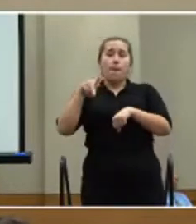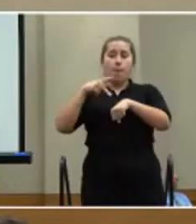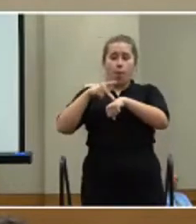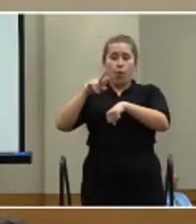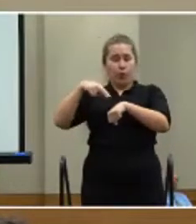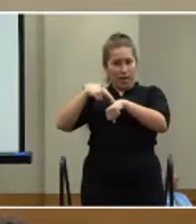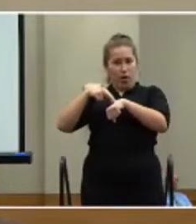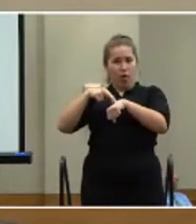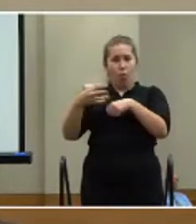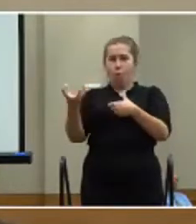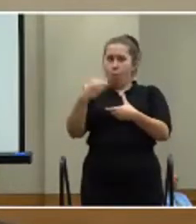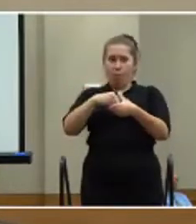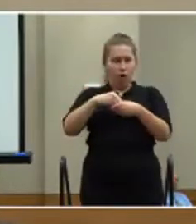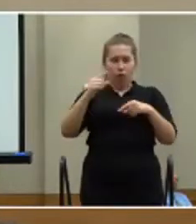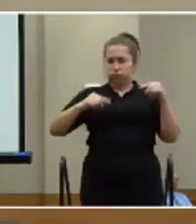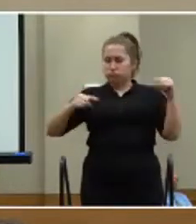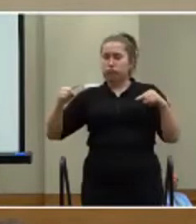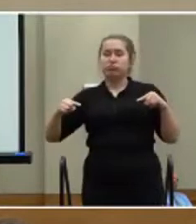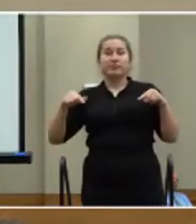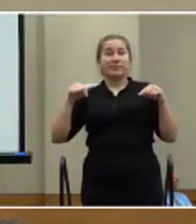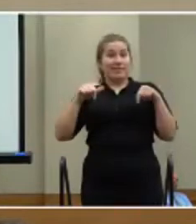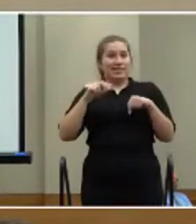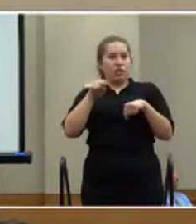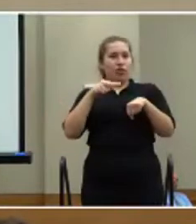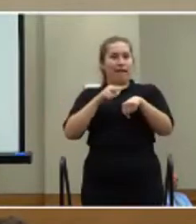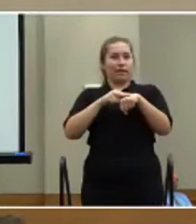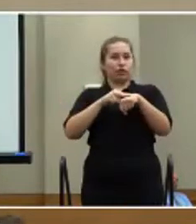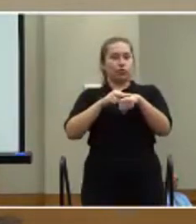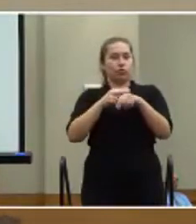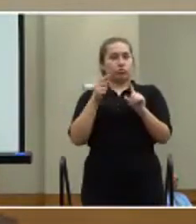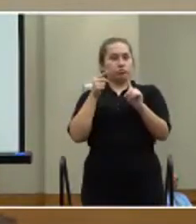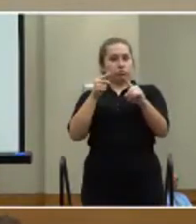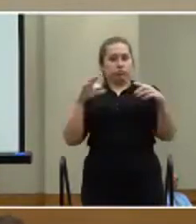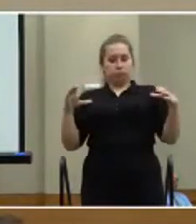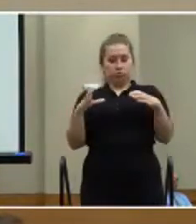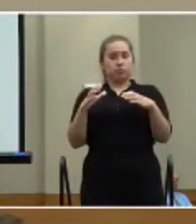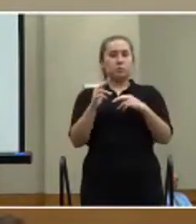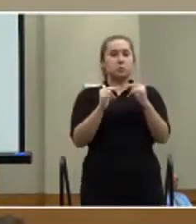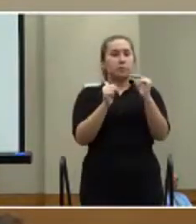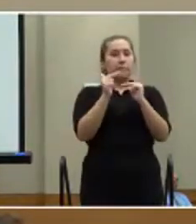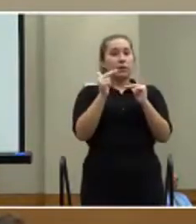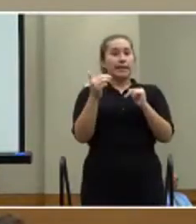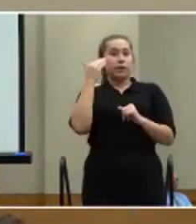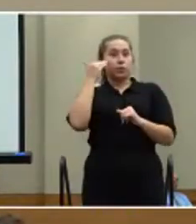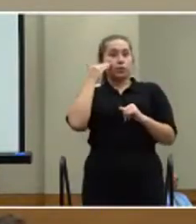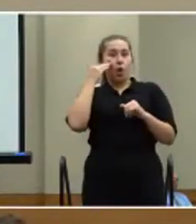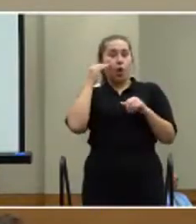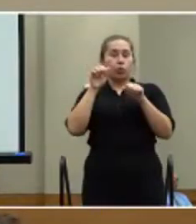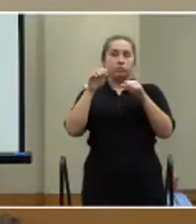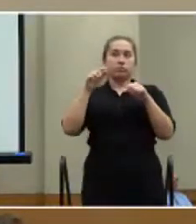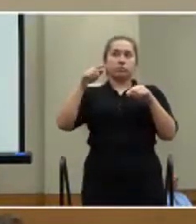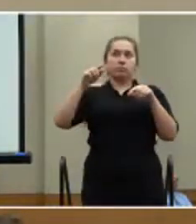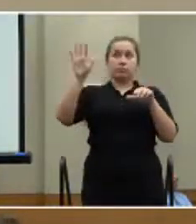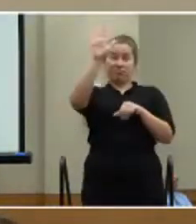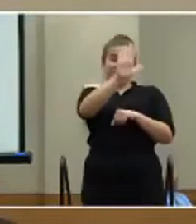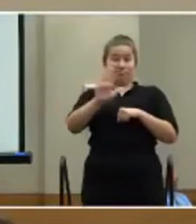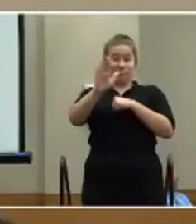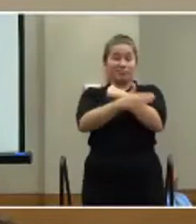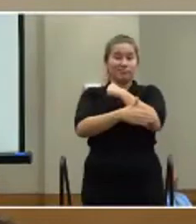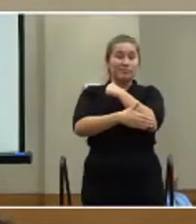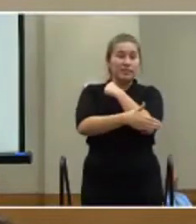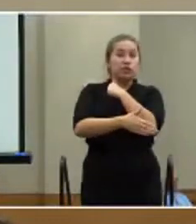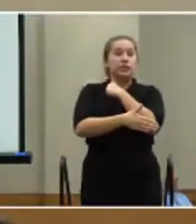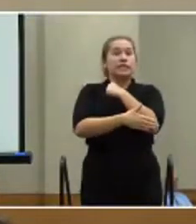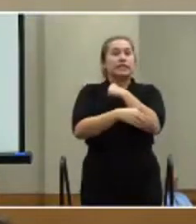national headquarters, it is known the world over as a space